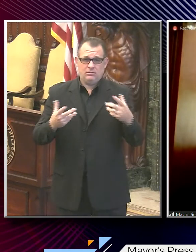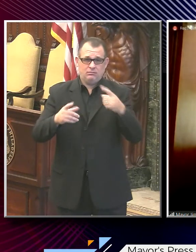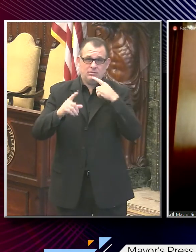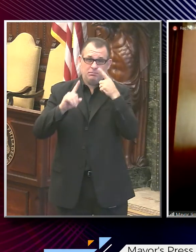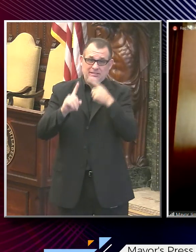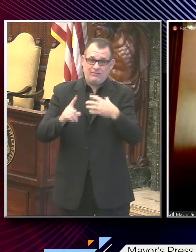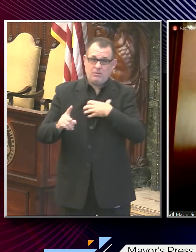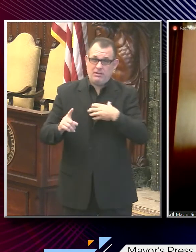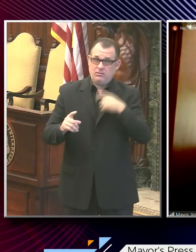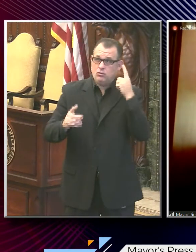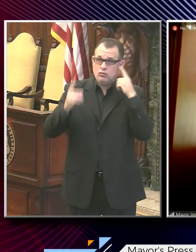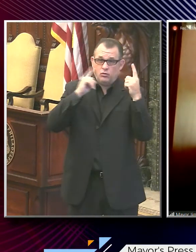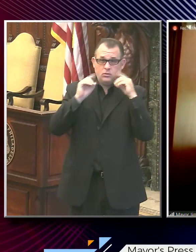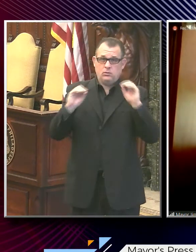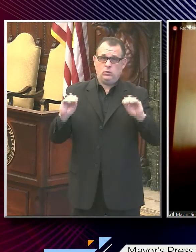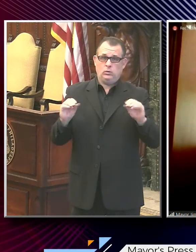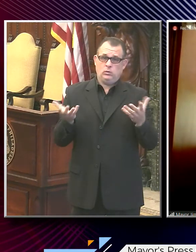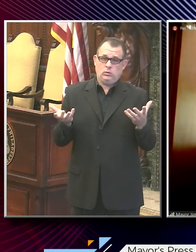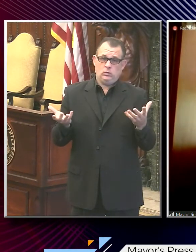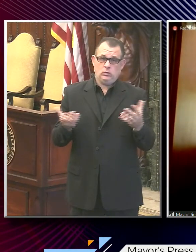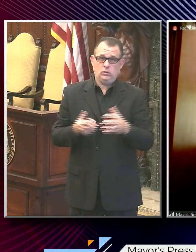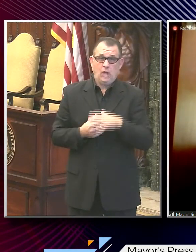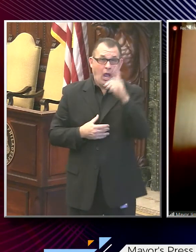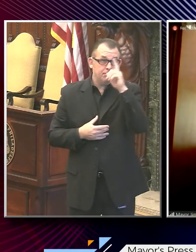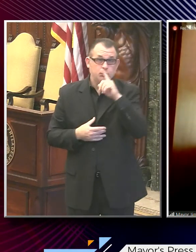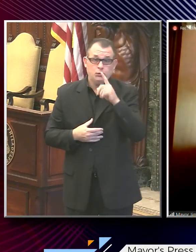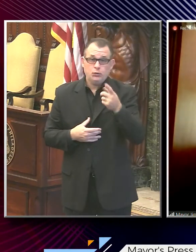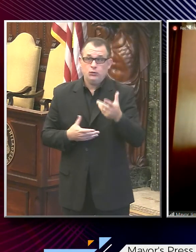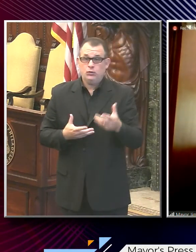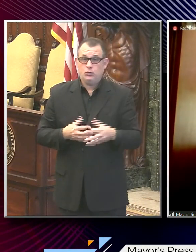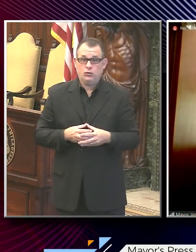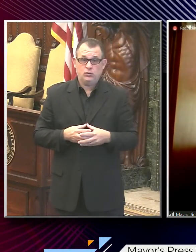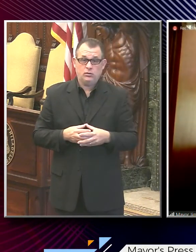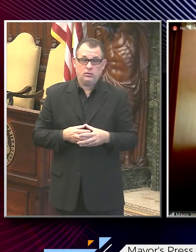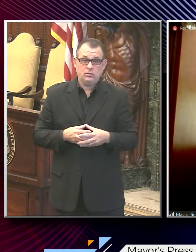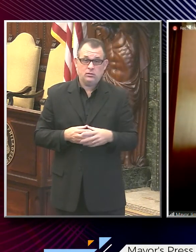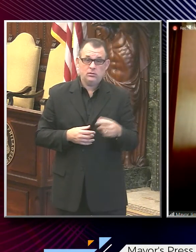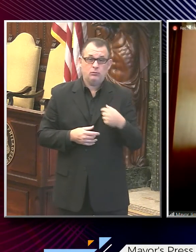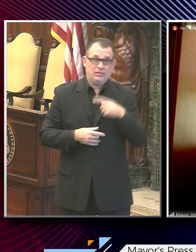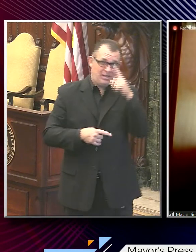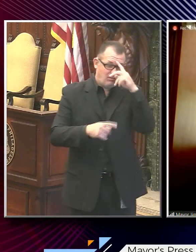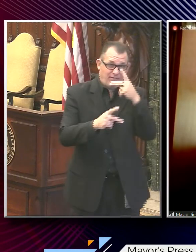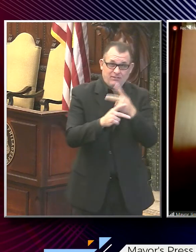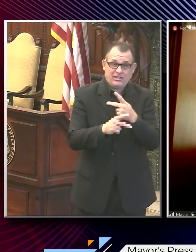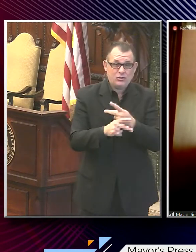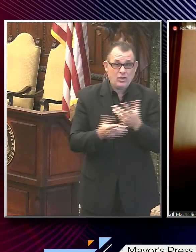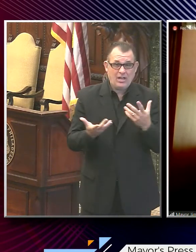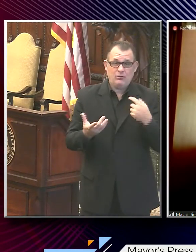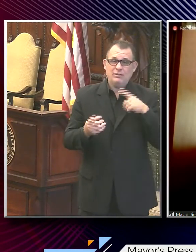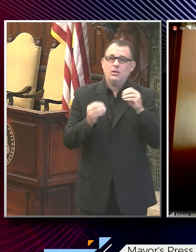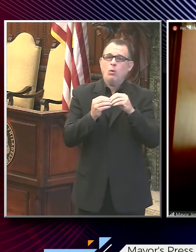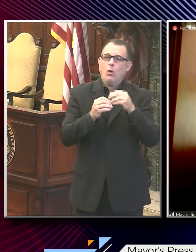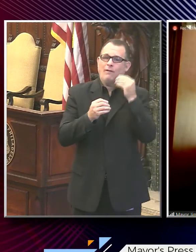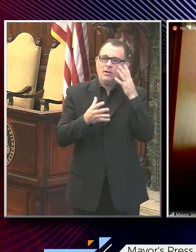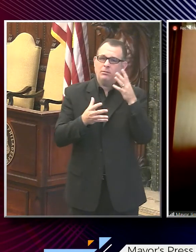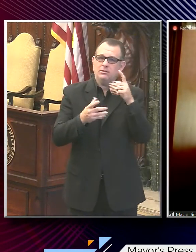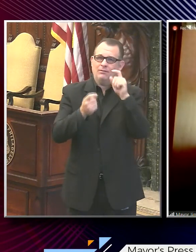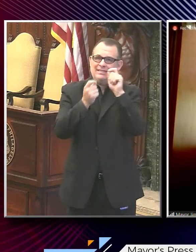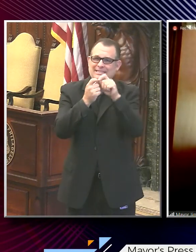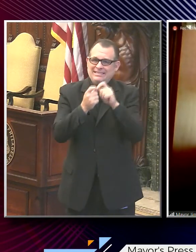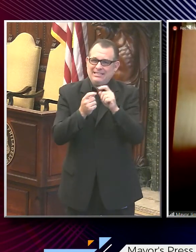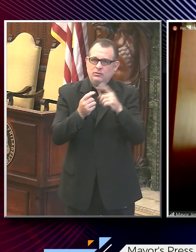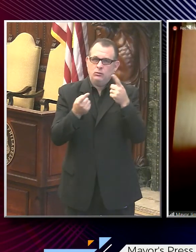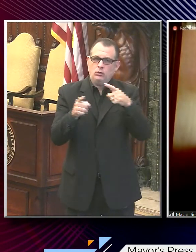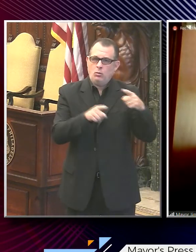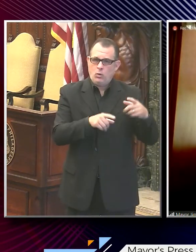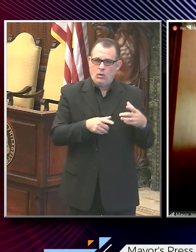I'm sure there were some lodged. We'll try to figure out, once we get more information on the details, we'll try to